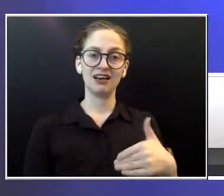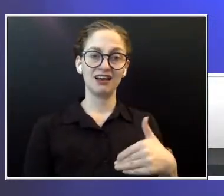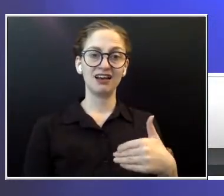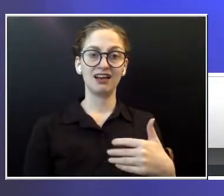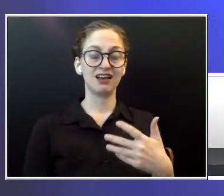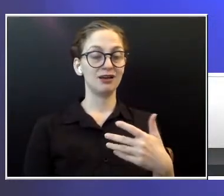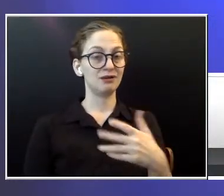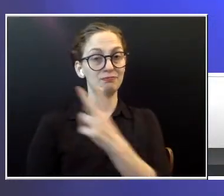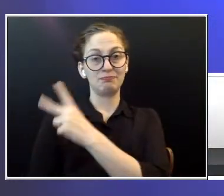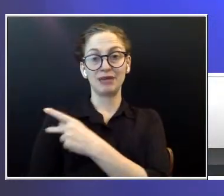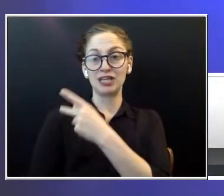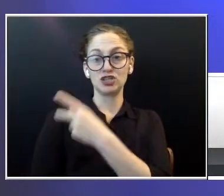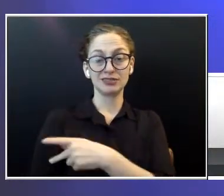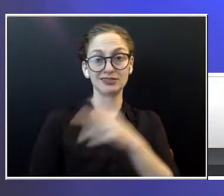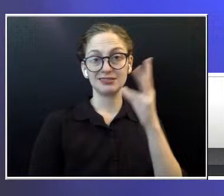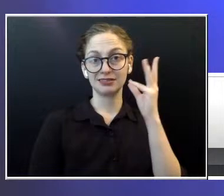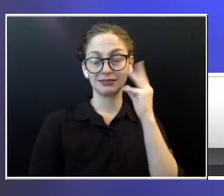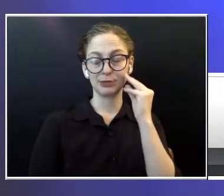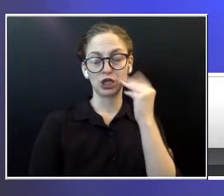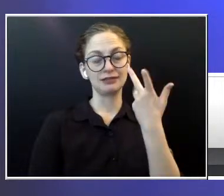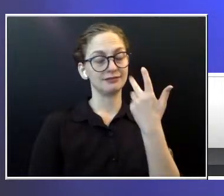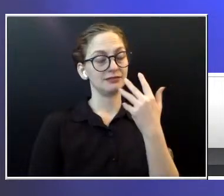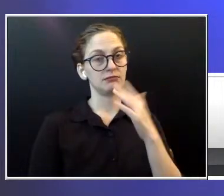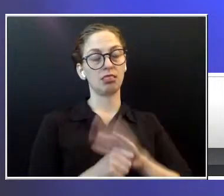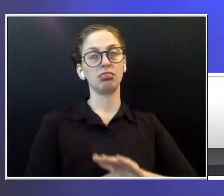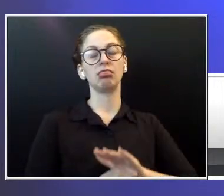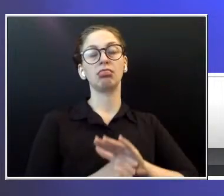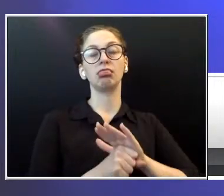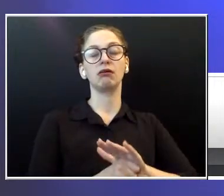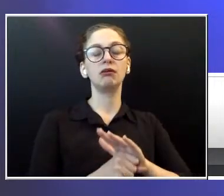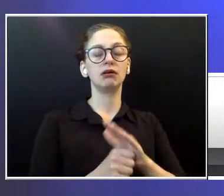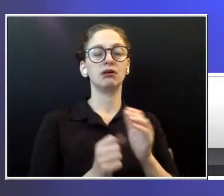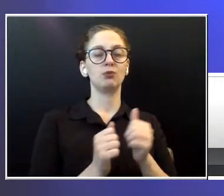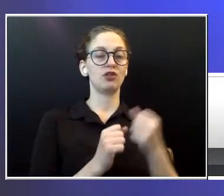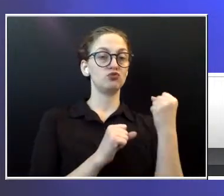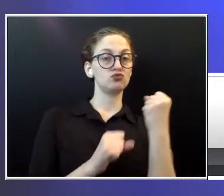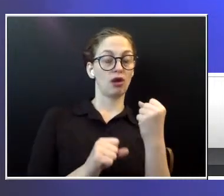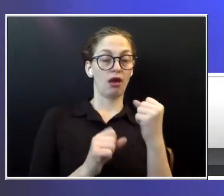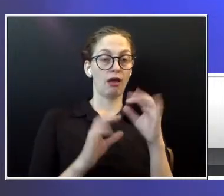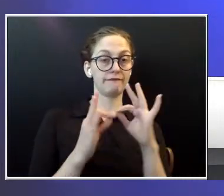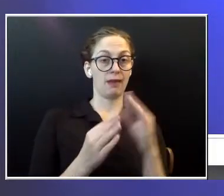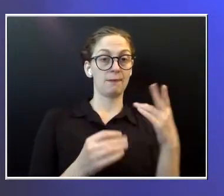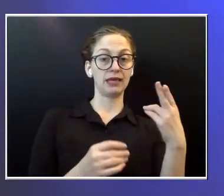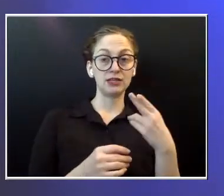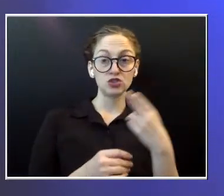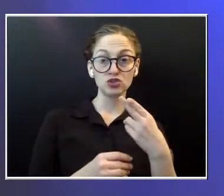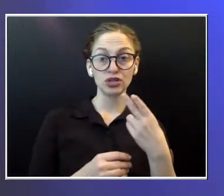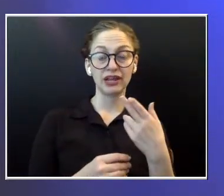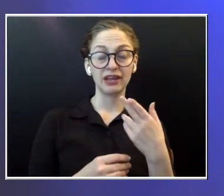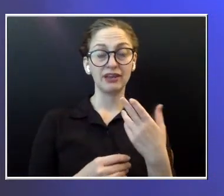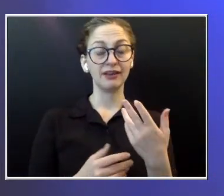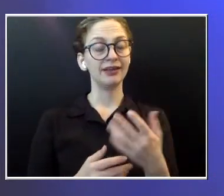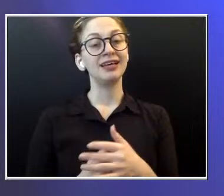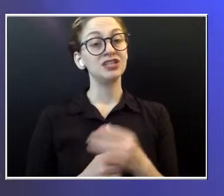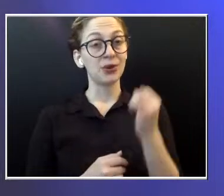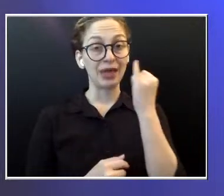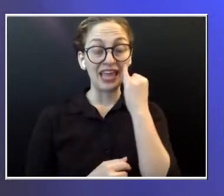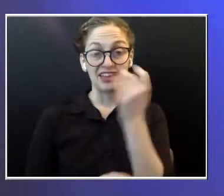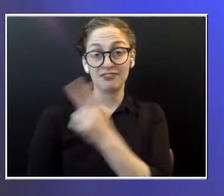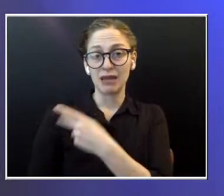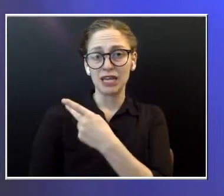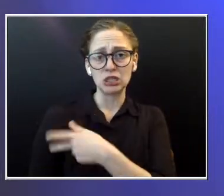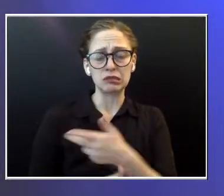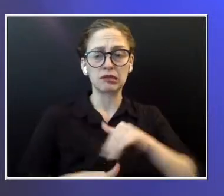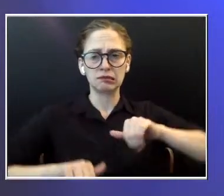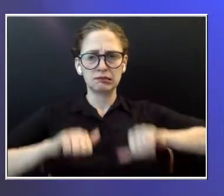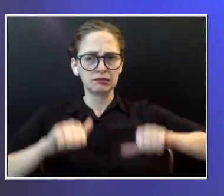they have a strong family history. They may or may not have a mutation, and so I think for patients that are wondering, am I the right candidate for this? What do I want to do? I have no